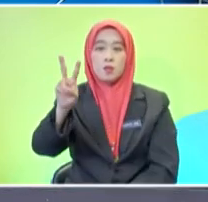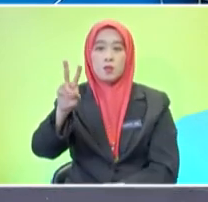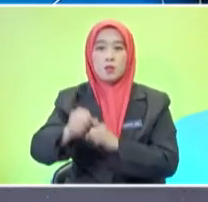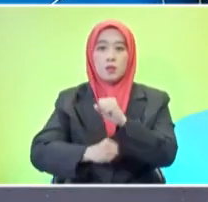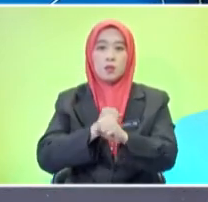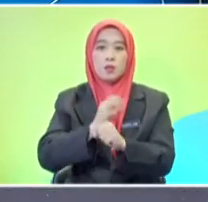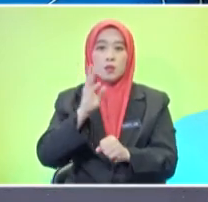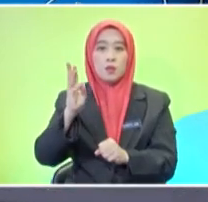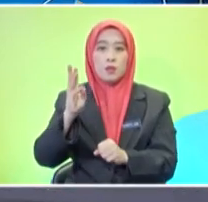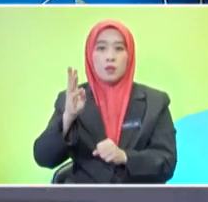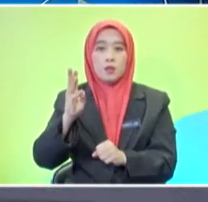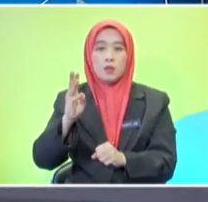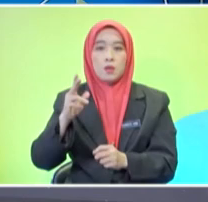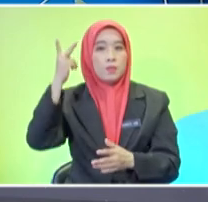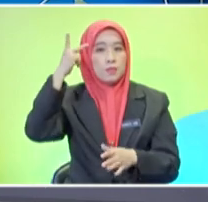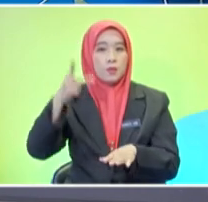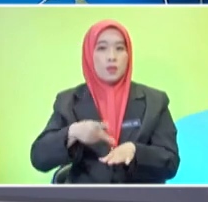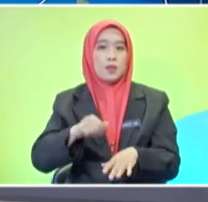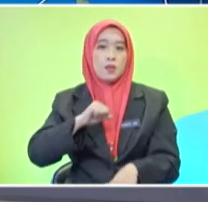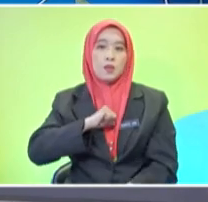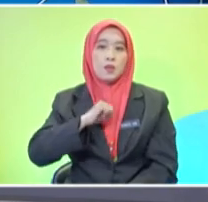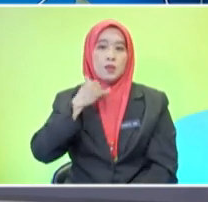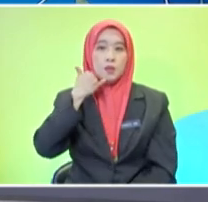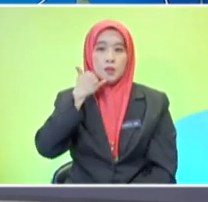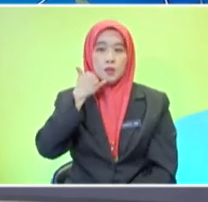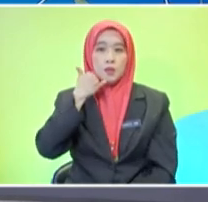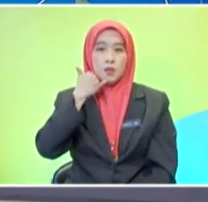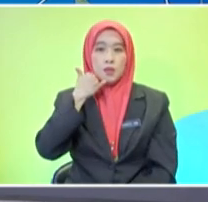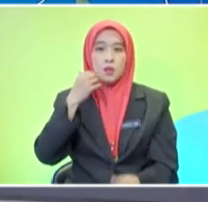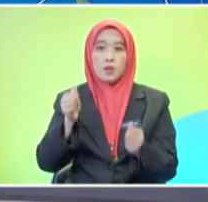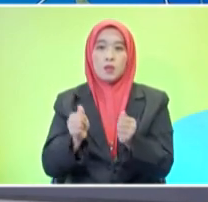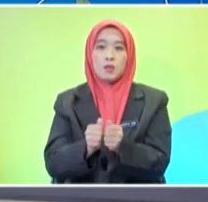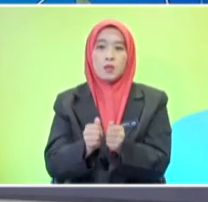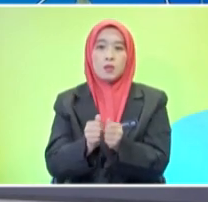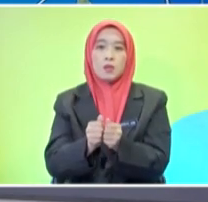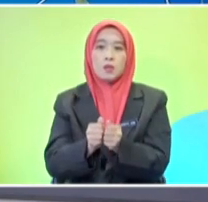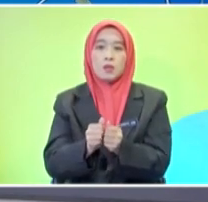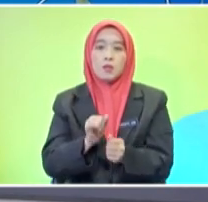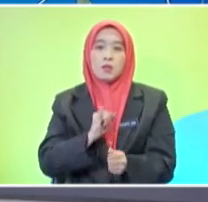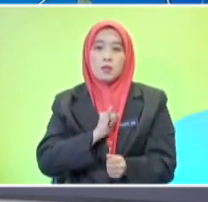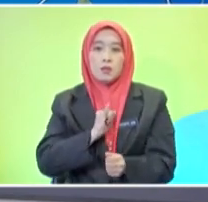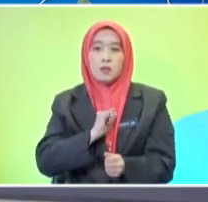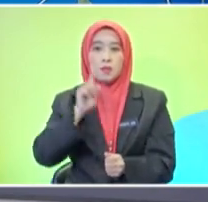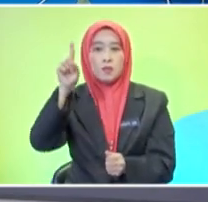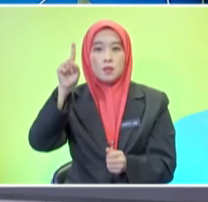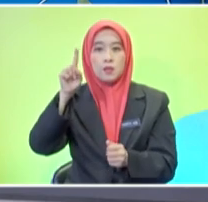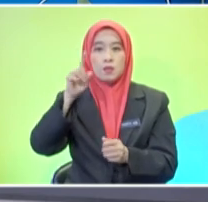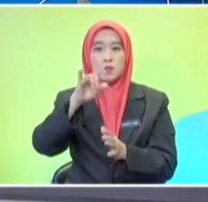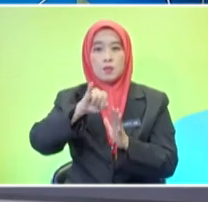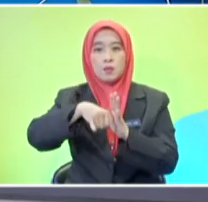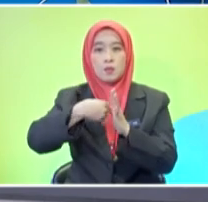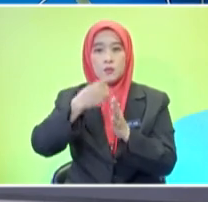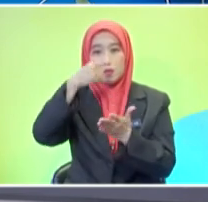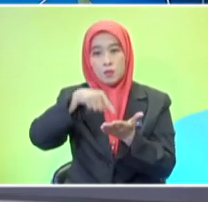before that, let me introduce myself. I'm Shafika Farahin Razali, and you'll be with me for the whole 1 hour today to learn